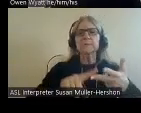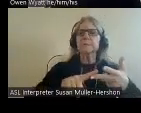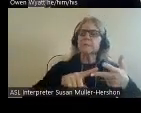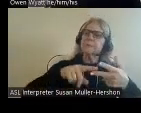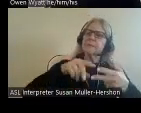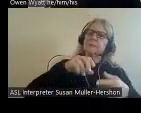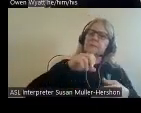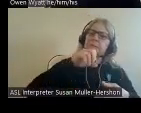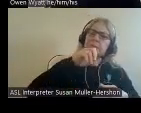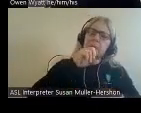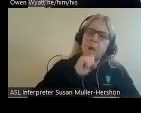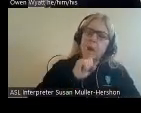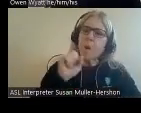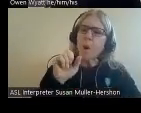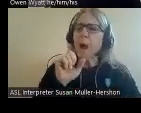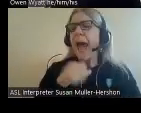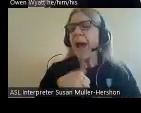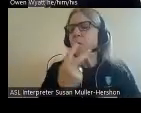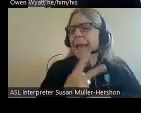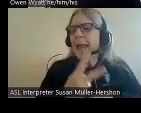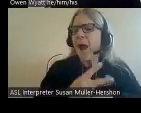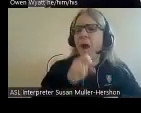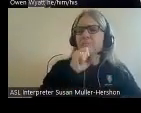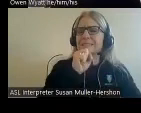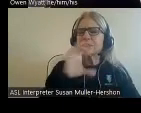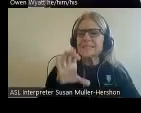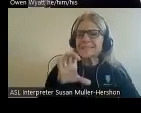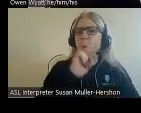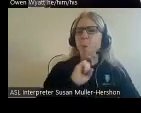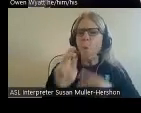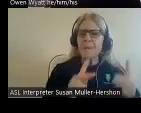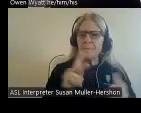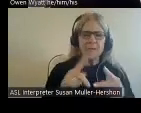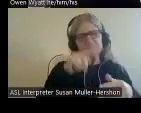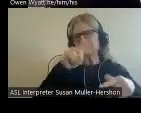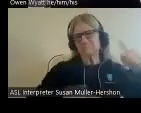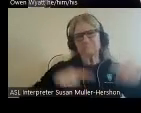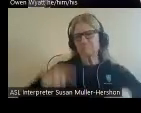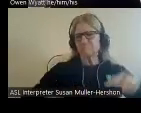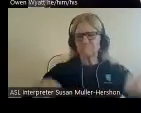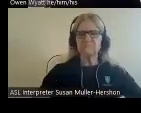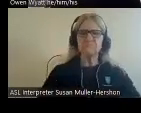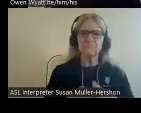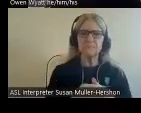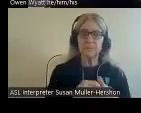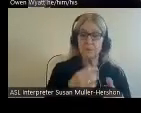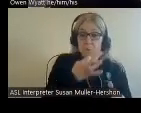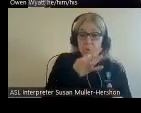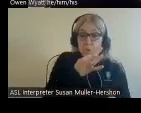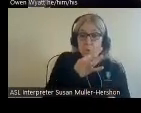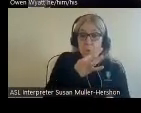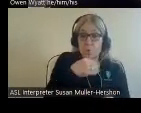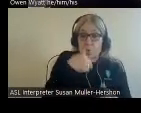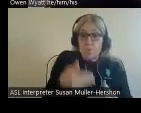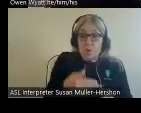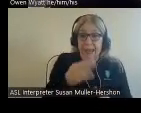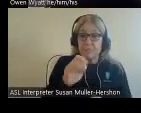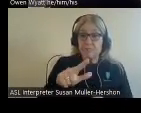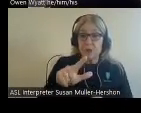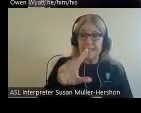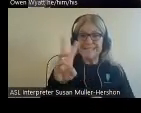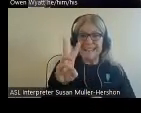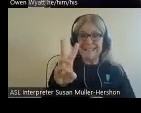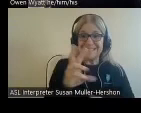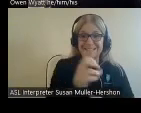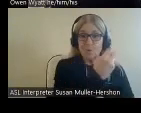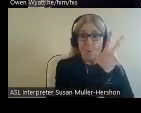financial education, and actually just coming up on April 6th from